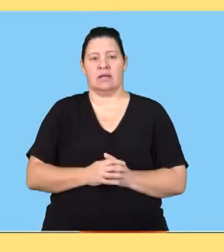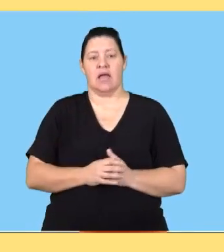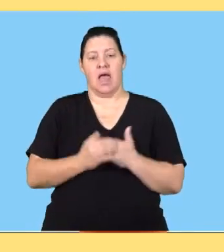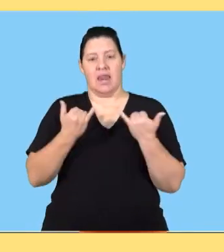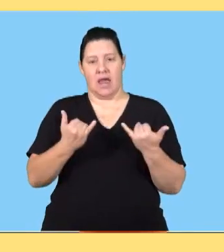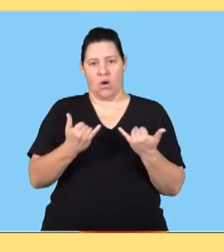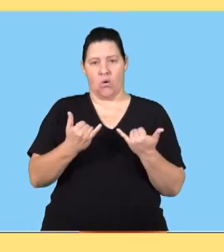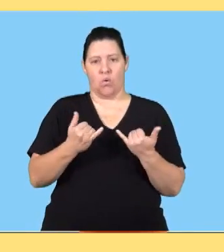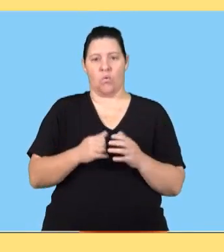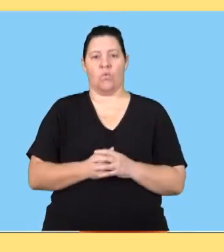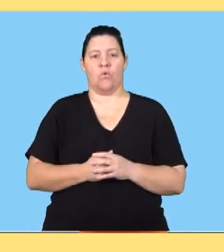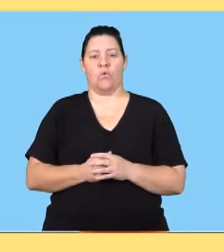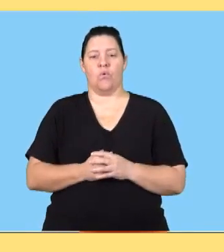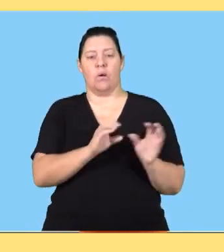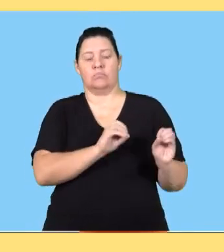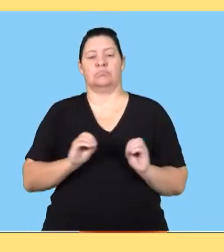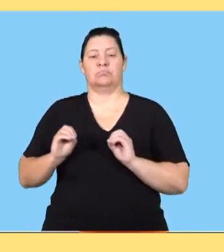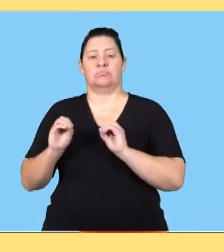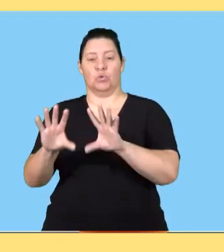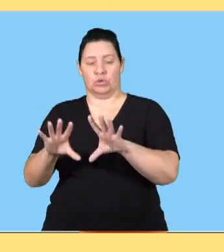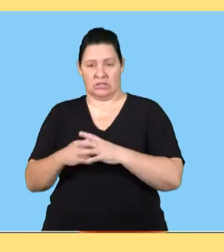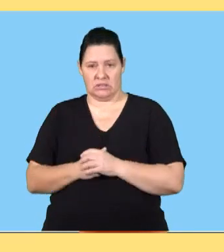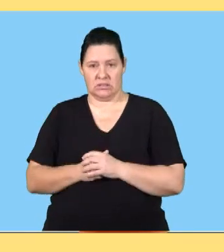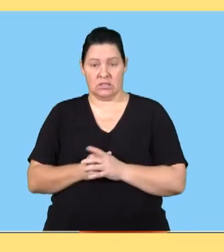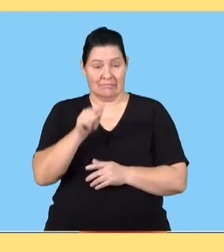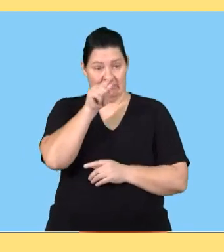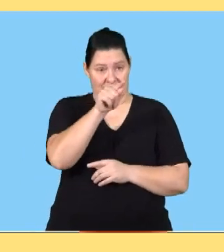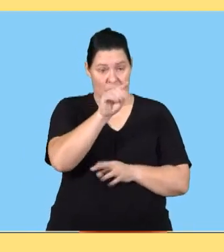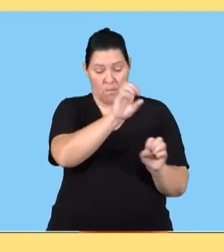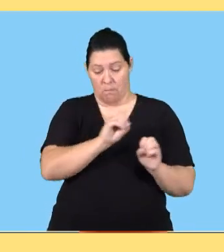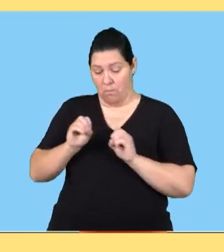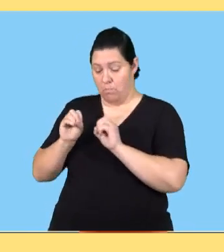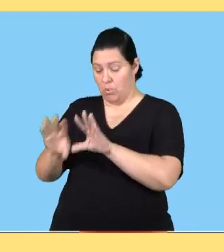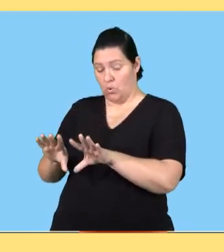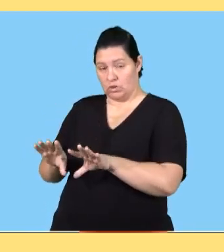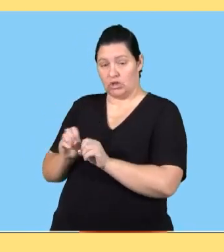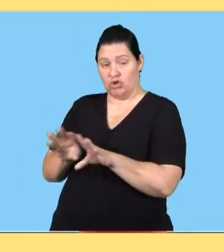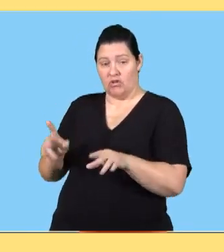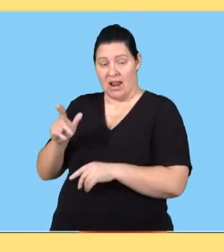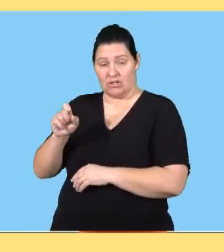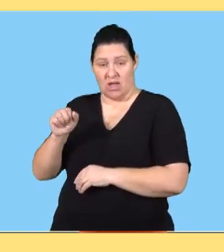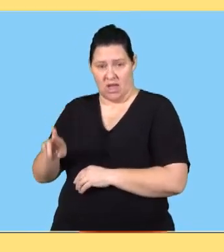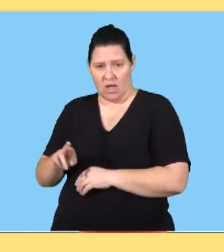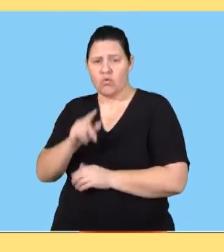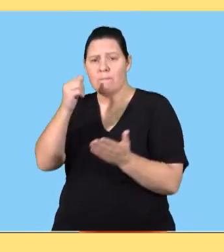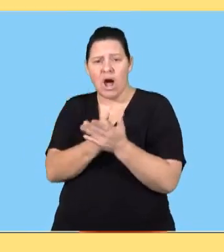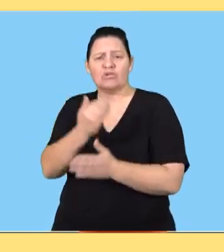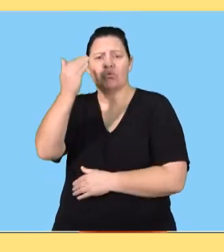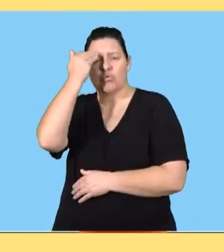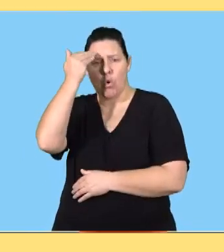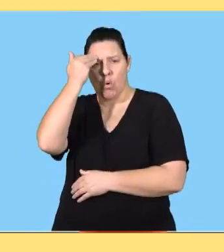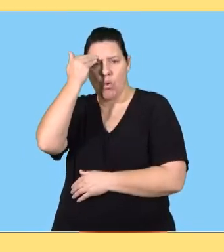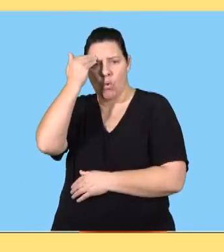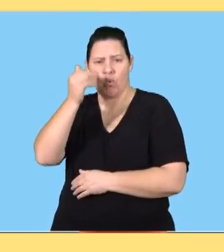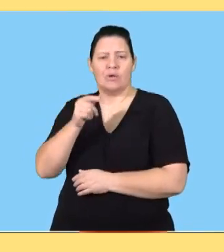and then we are now going to post it. But as we are posting, I want to emphasize this. You have to